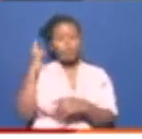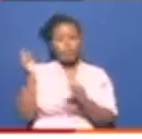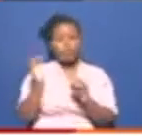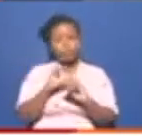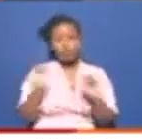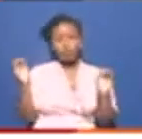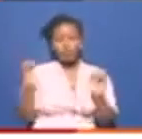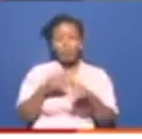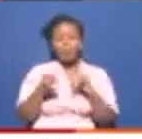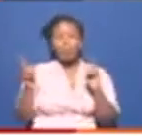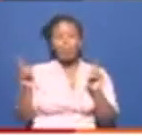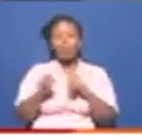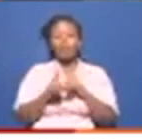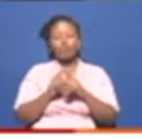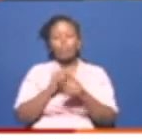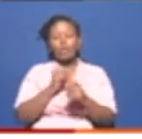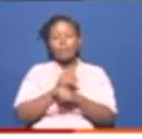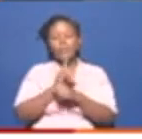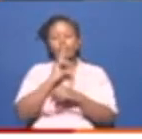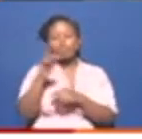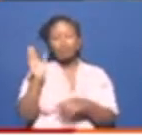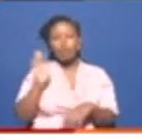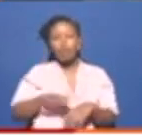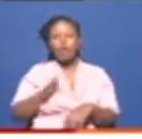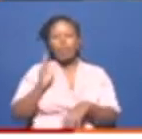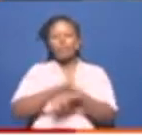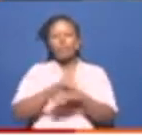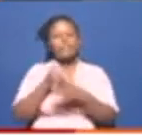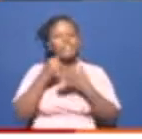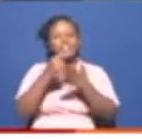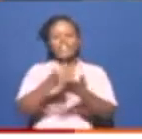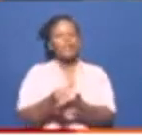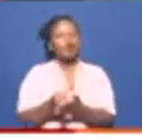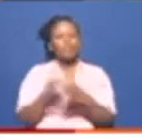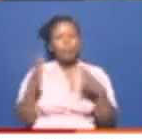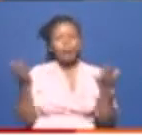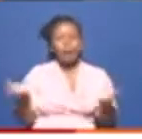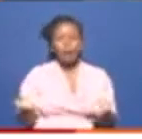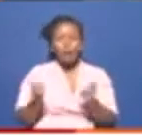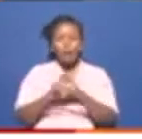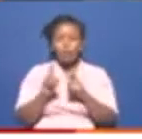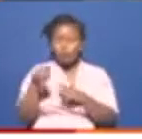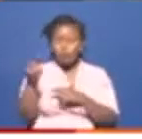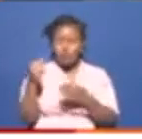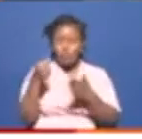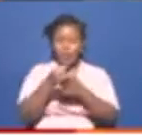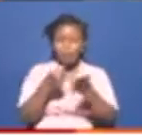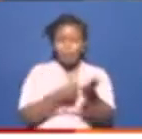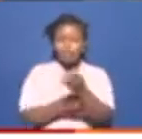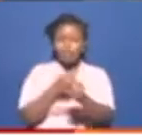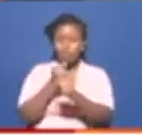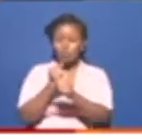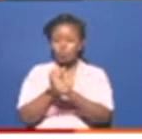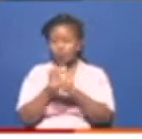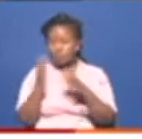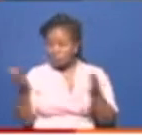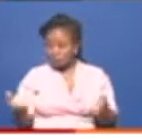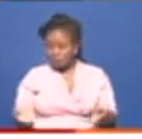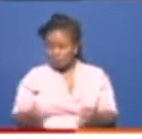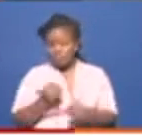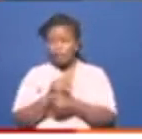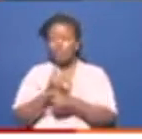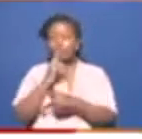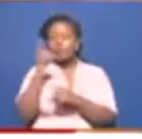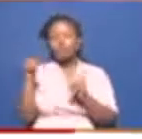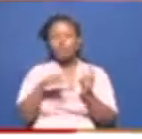to ensure that women get help. How can a woman get help? And what is your foundation doing in particular to ensure that we change this